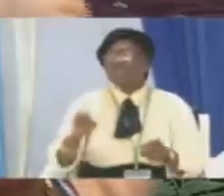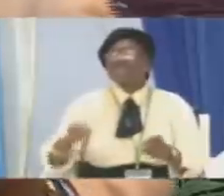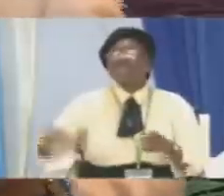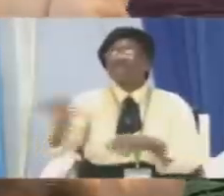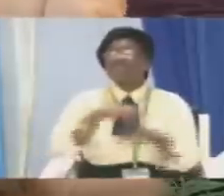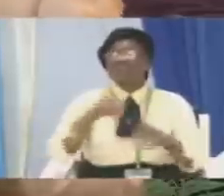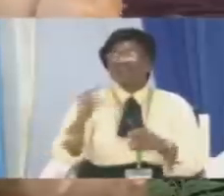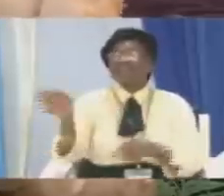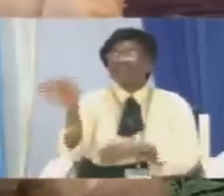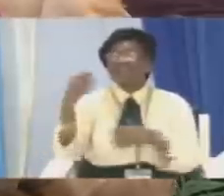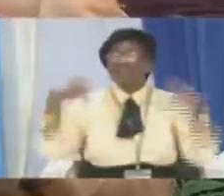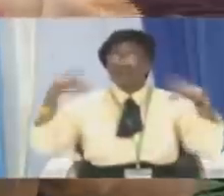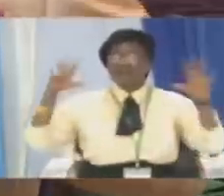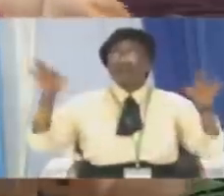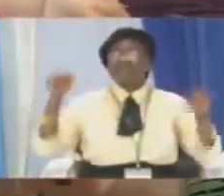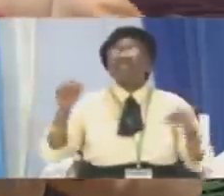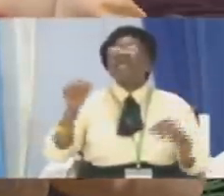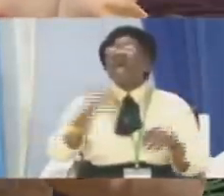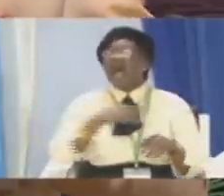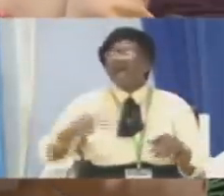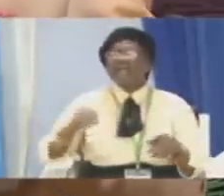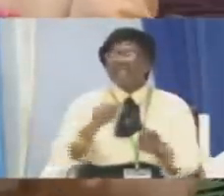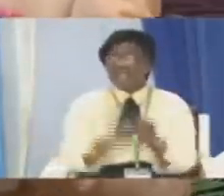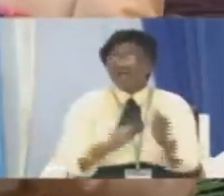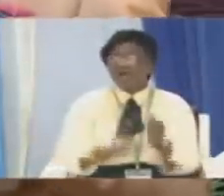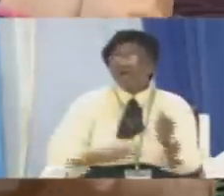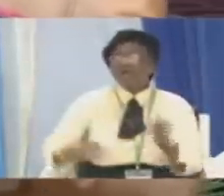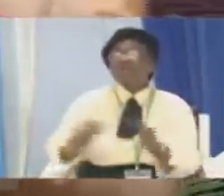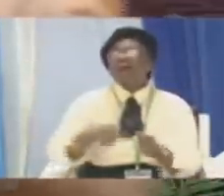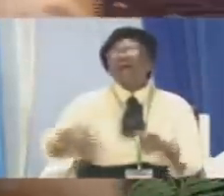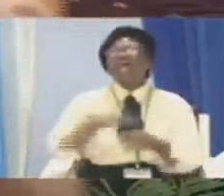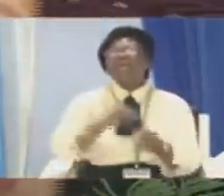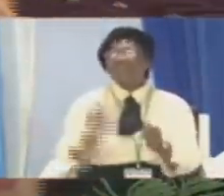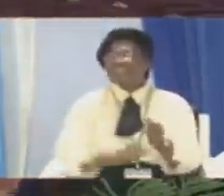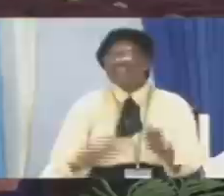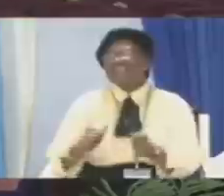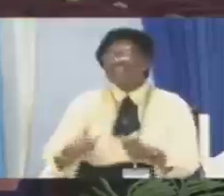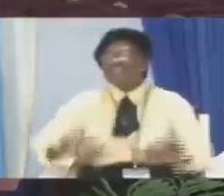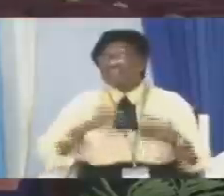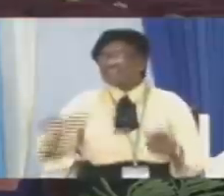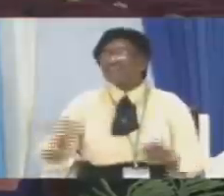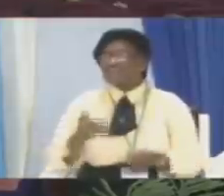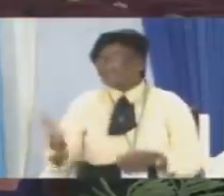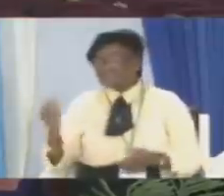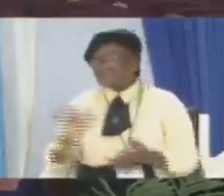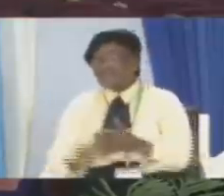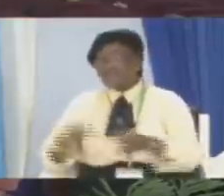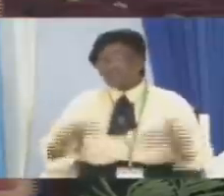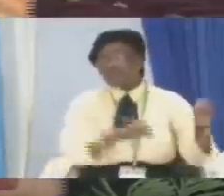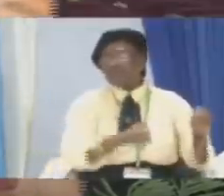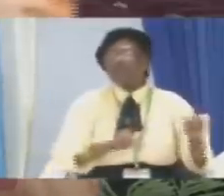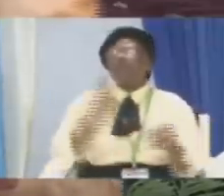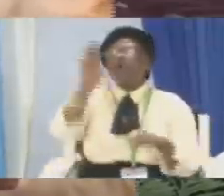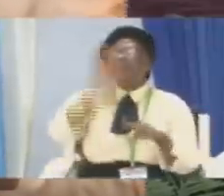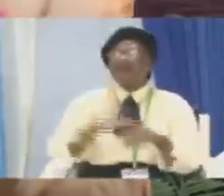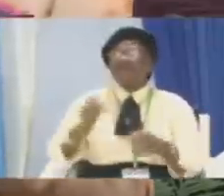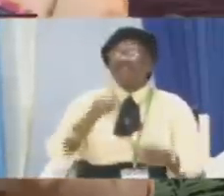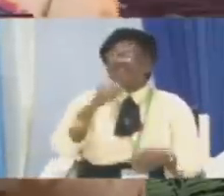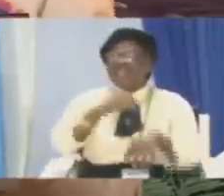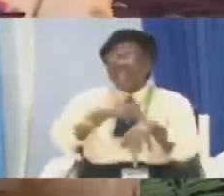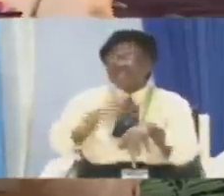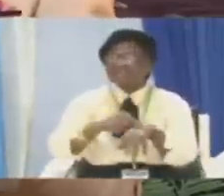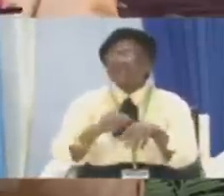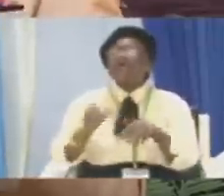the fowls of the air and over every living thing that moveth upon the earth. God spoke